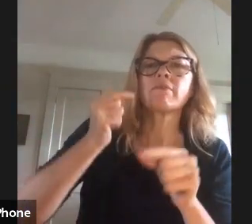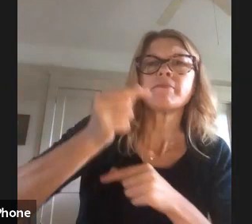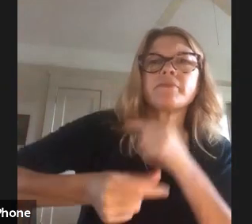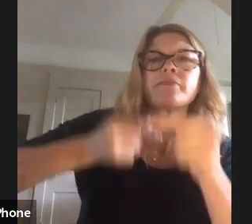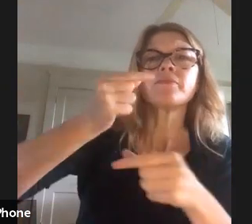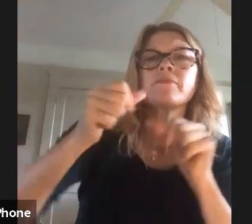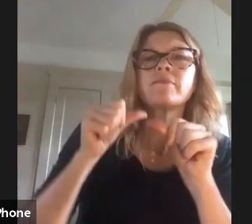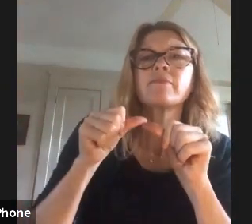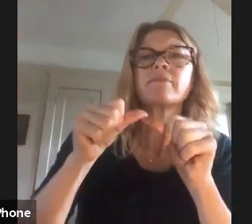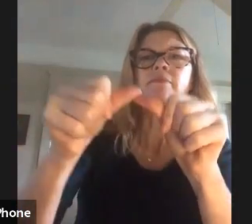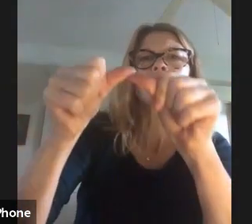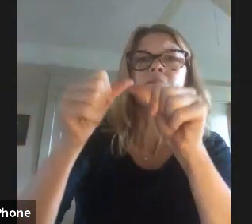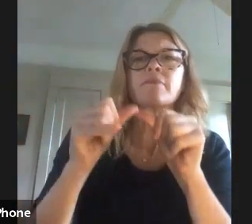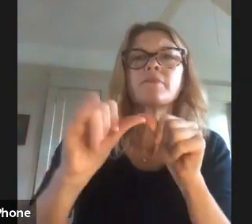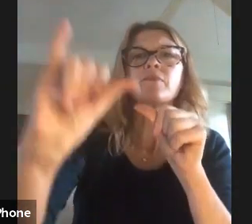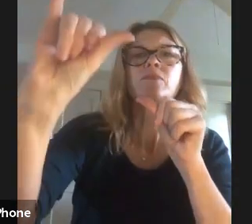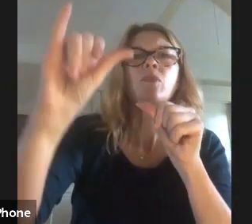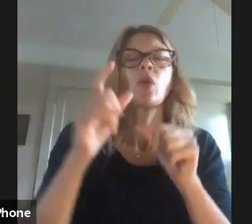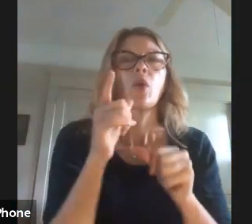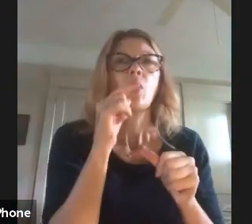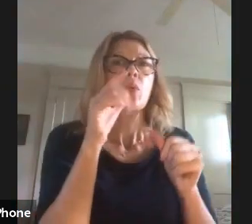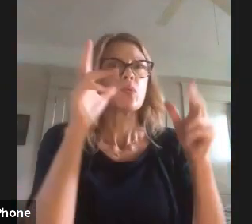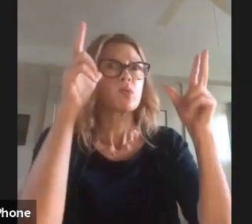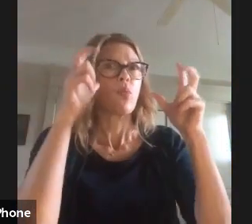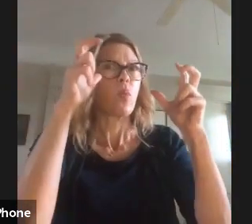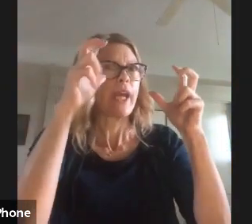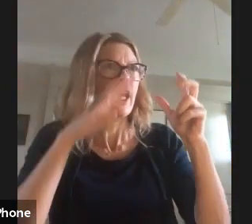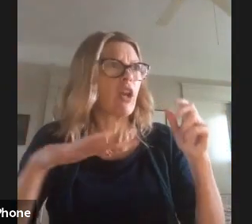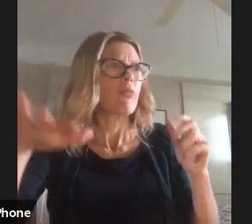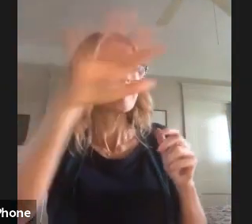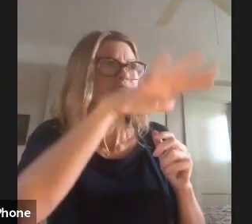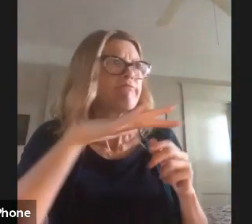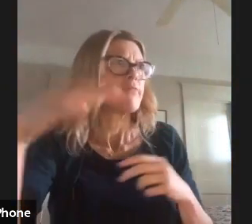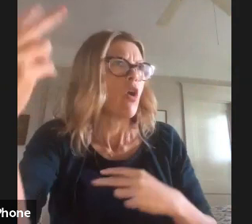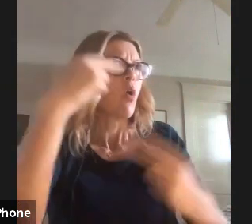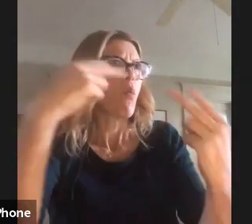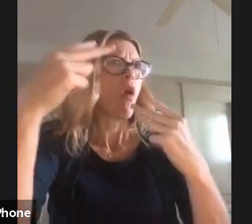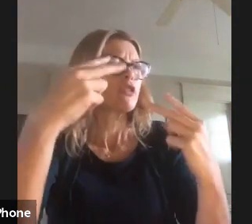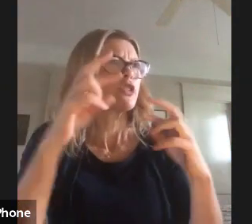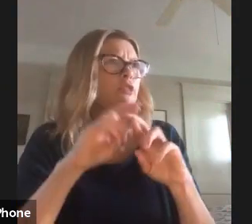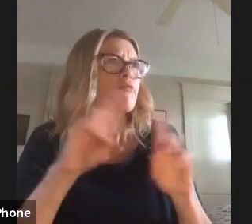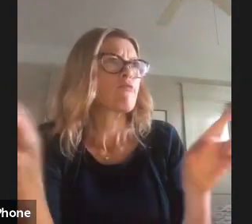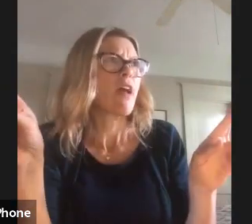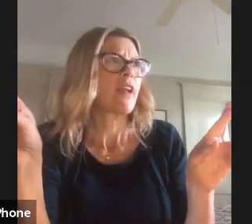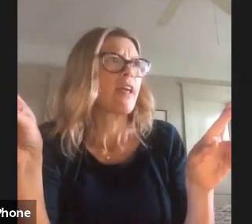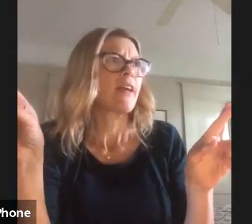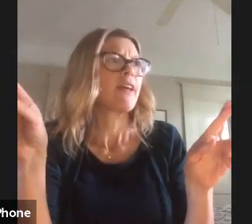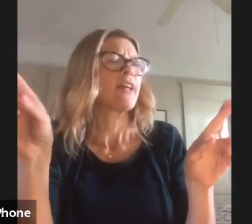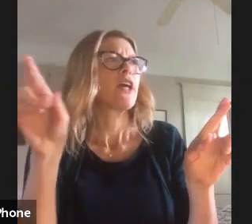The wicked prowl on every side, and that which is worthless is highly prized by